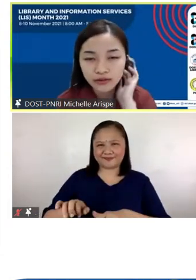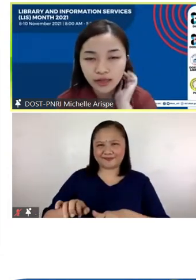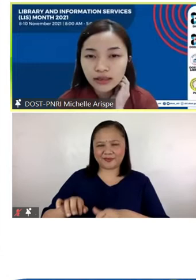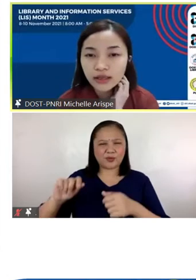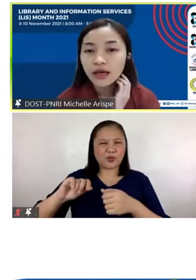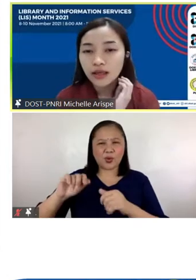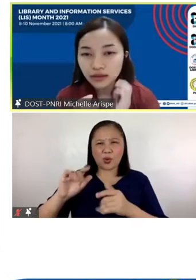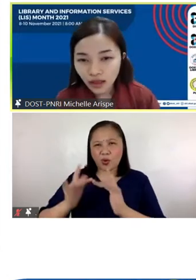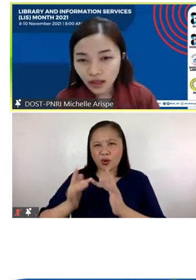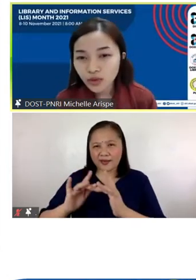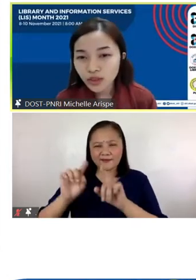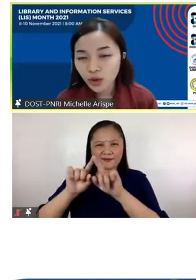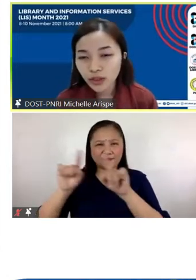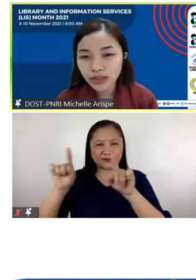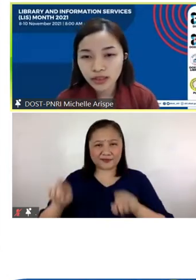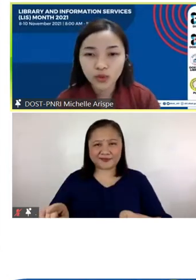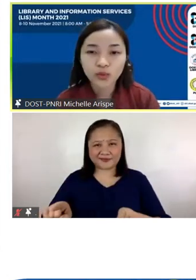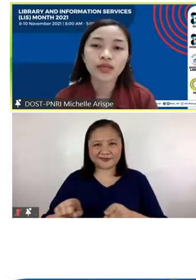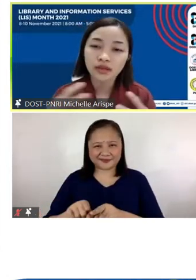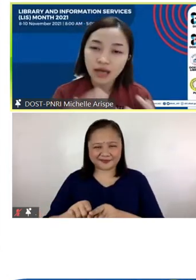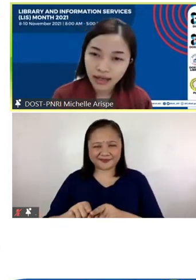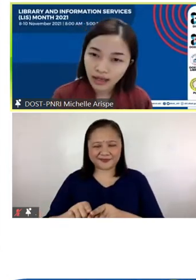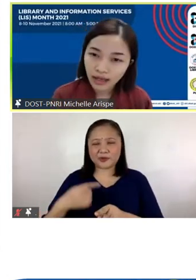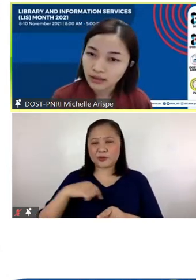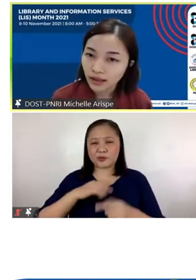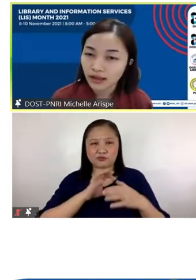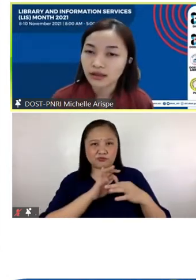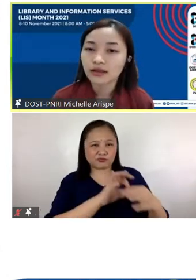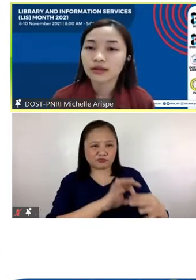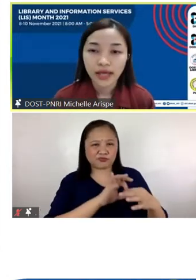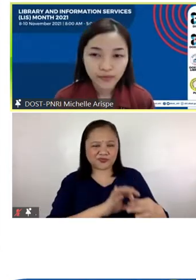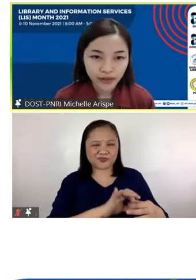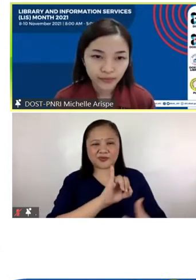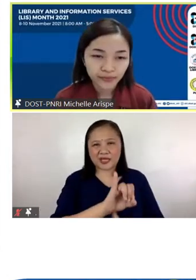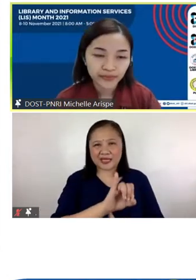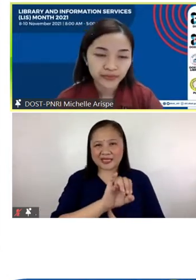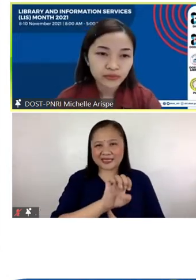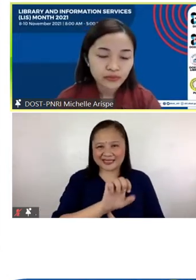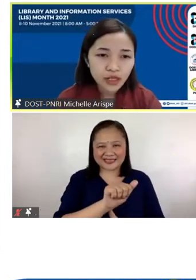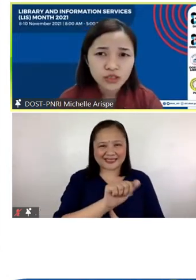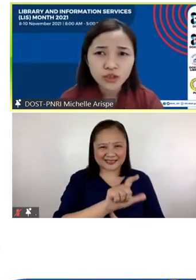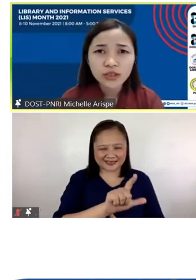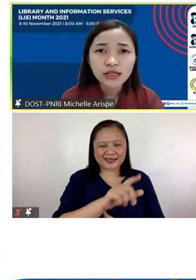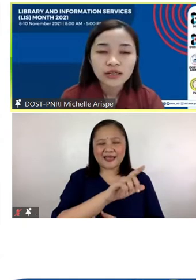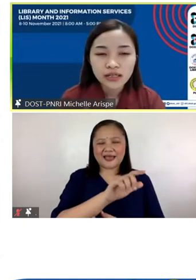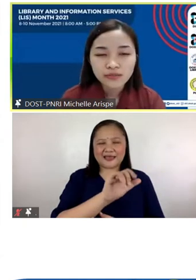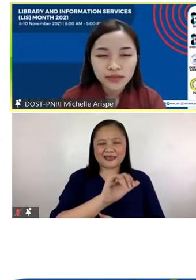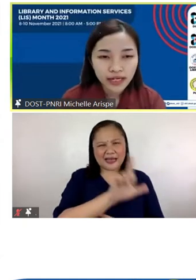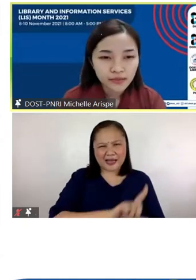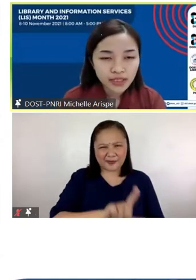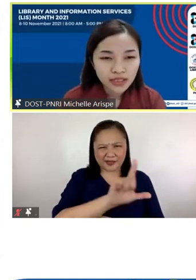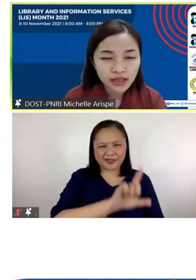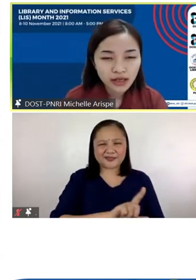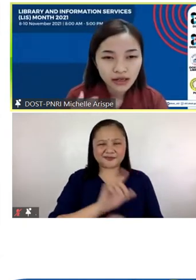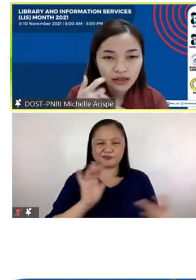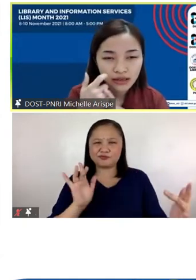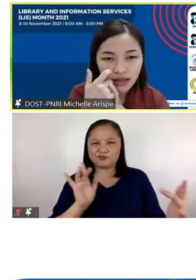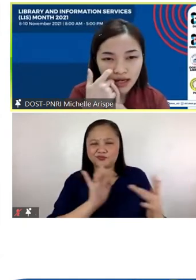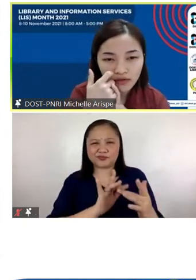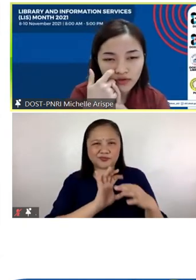you the link to that. And then we'll coordinate with the IAEA library. So